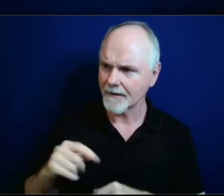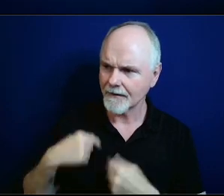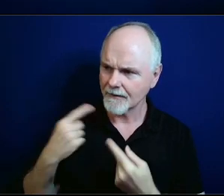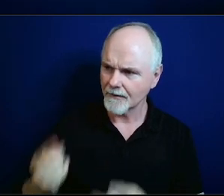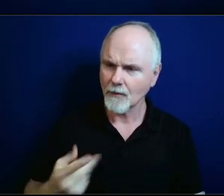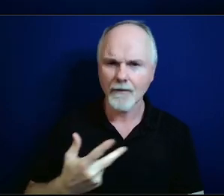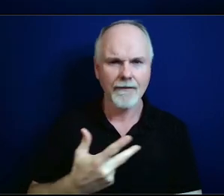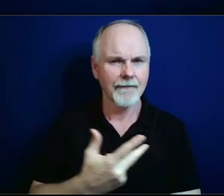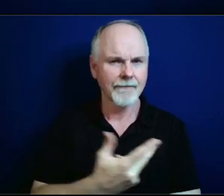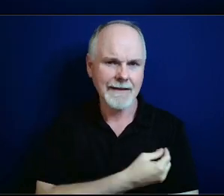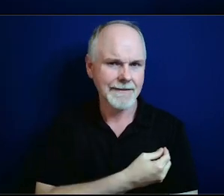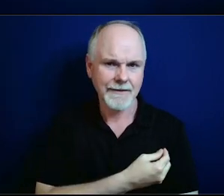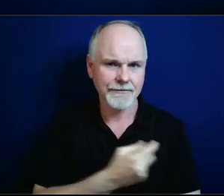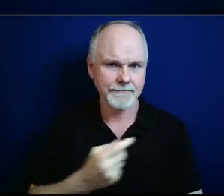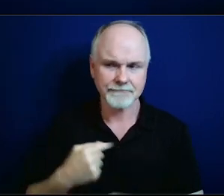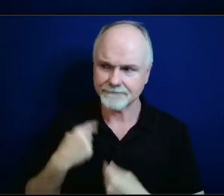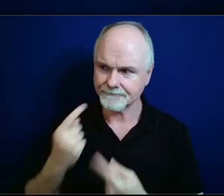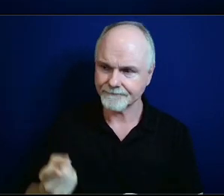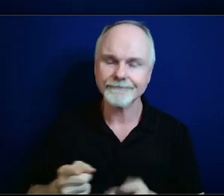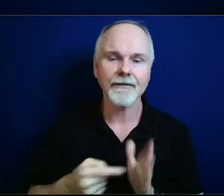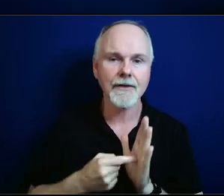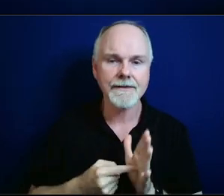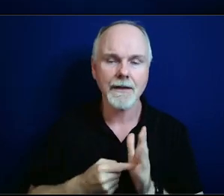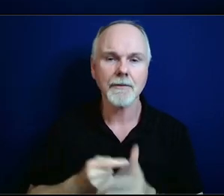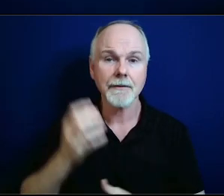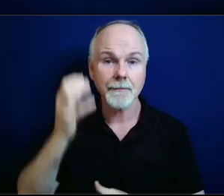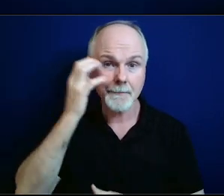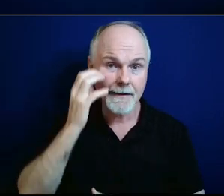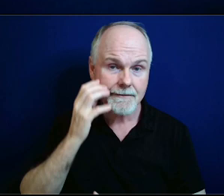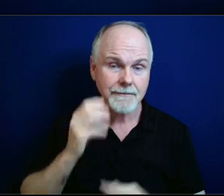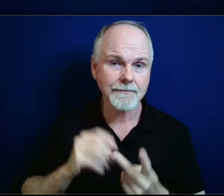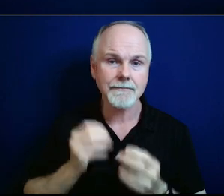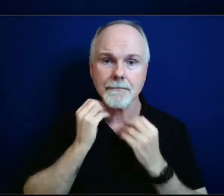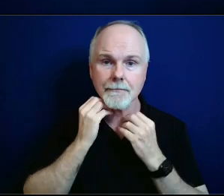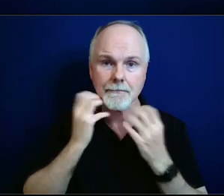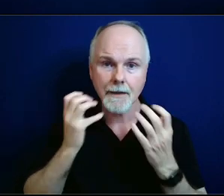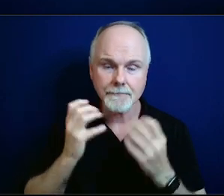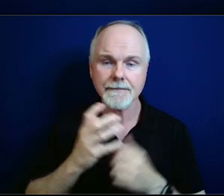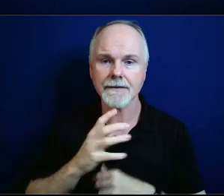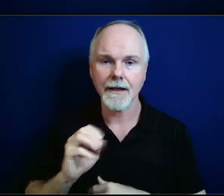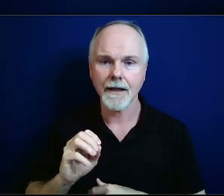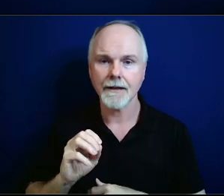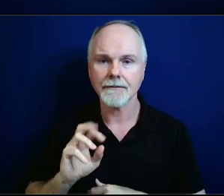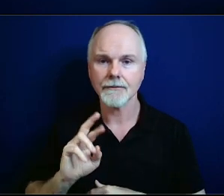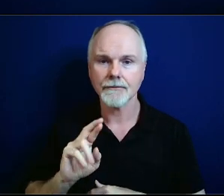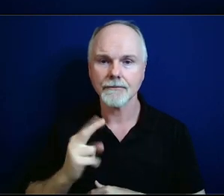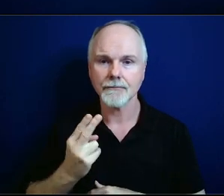including the administration of measles, mumps, and rubella vaccine.